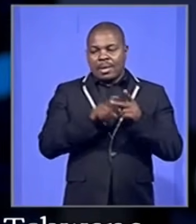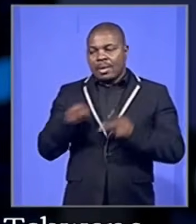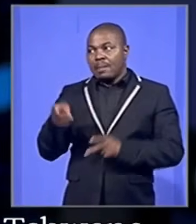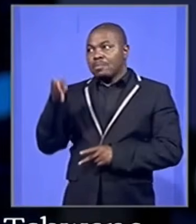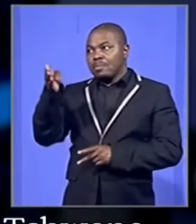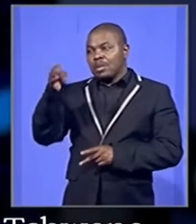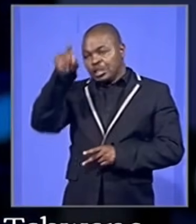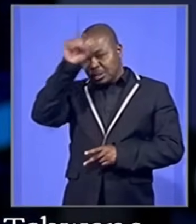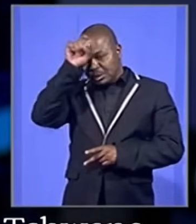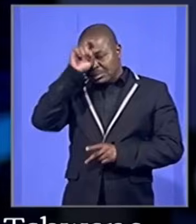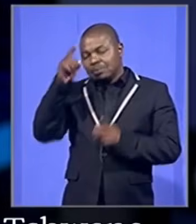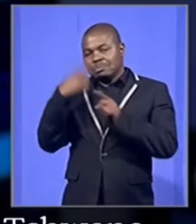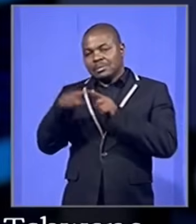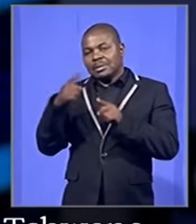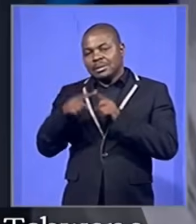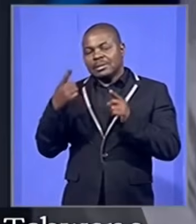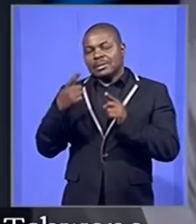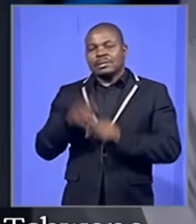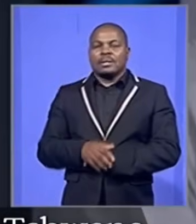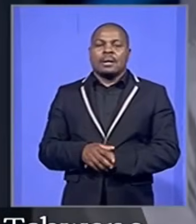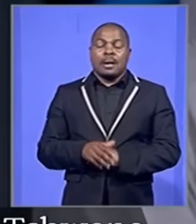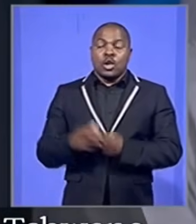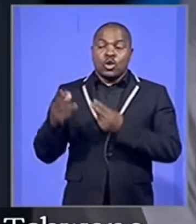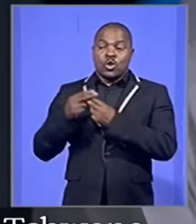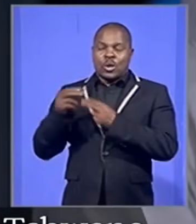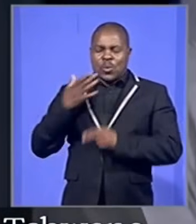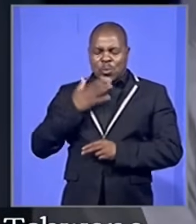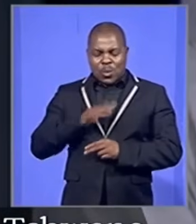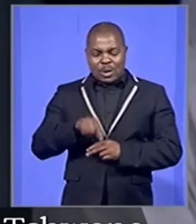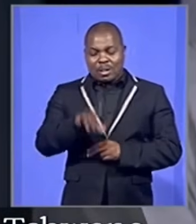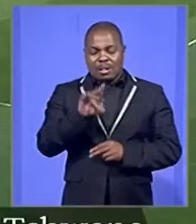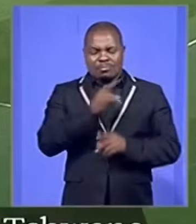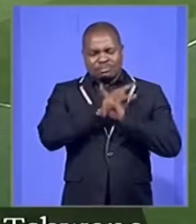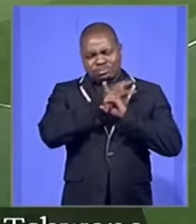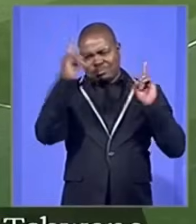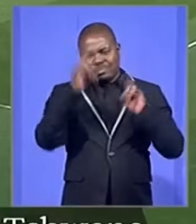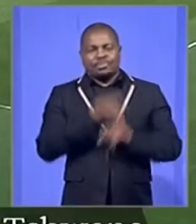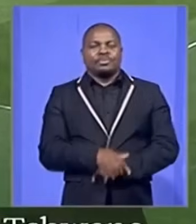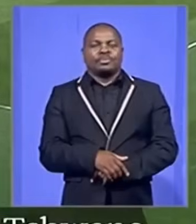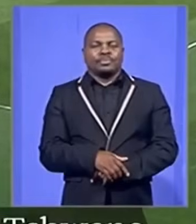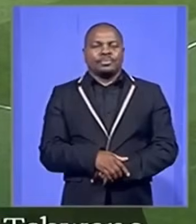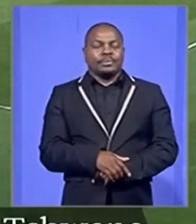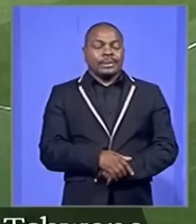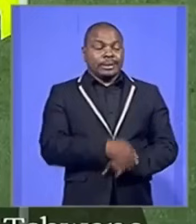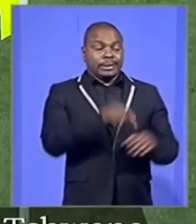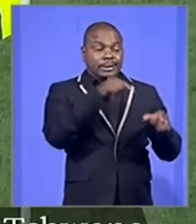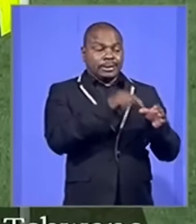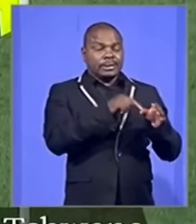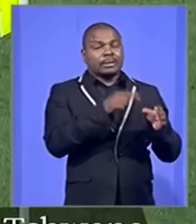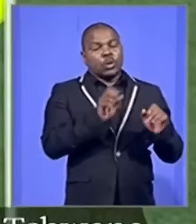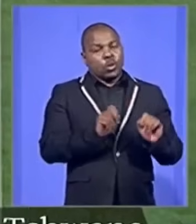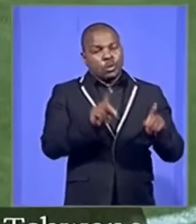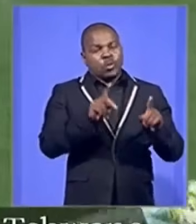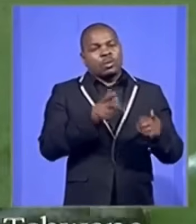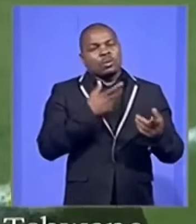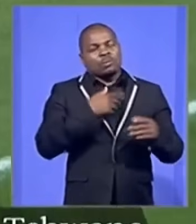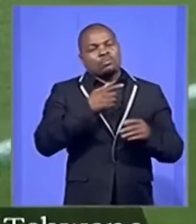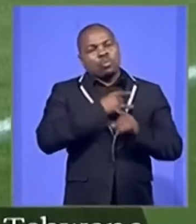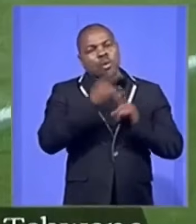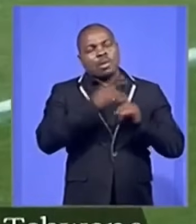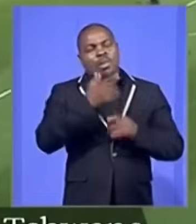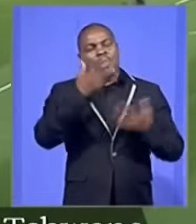Cairo. Empa United e tla batla tlholo ka Laboraro. Downs e tla ba le monyetla o tlhola papadi ya borobong ya